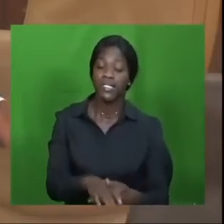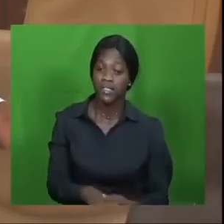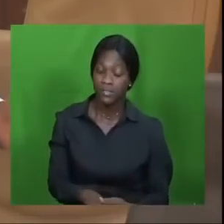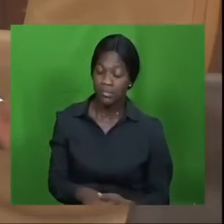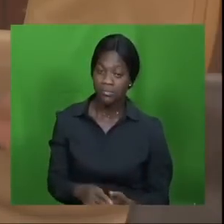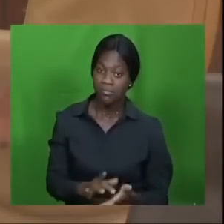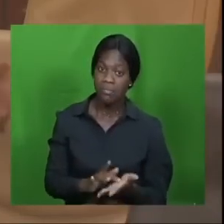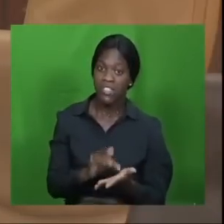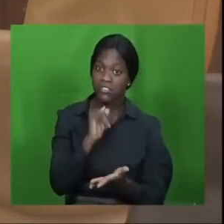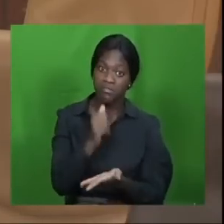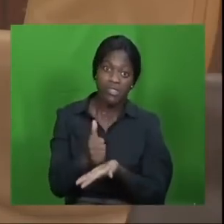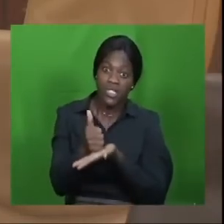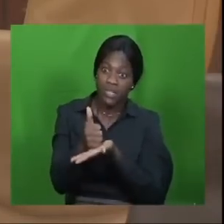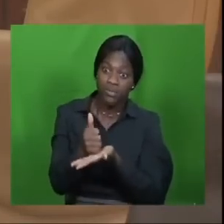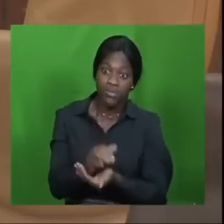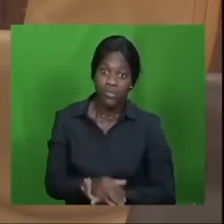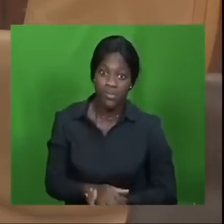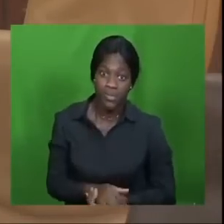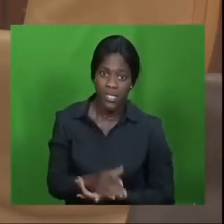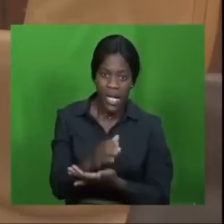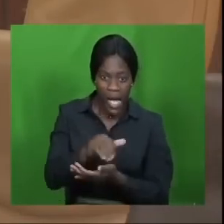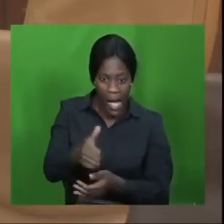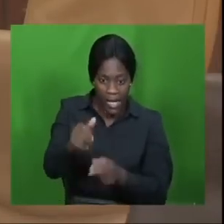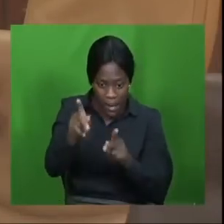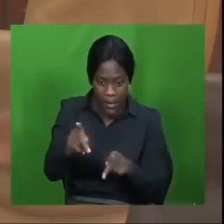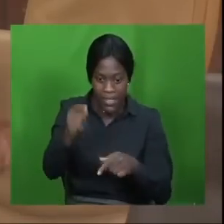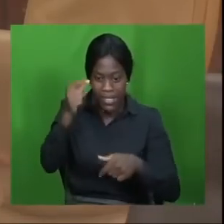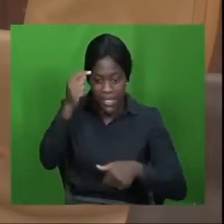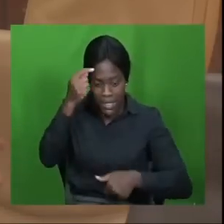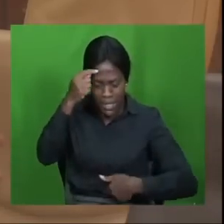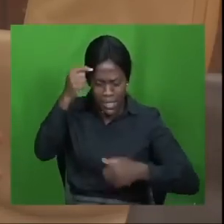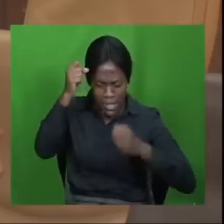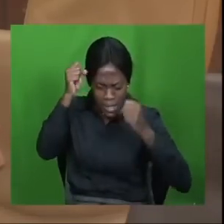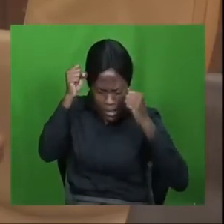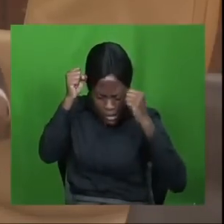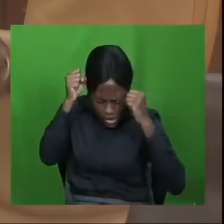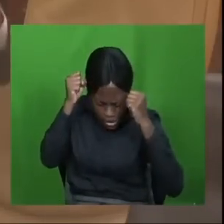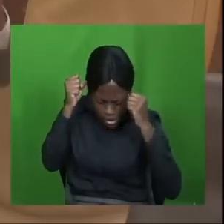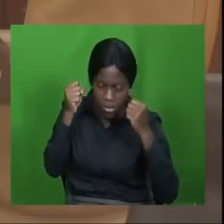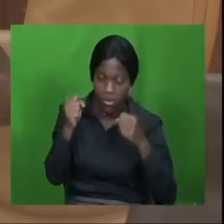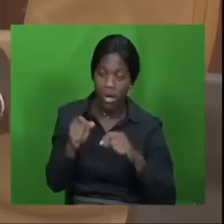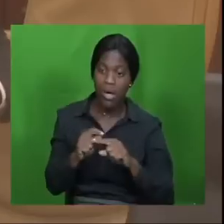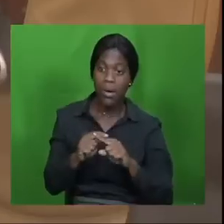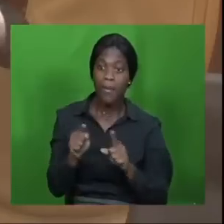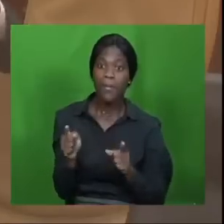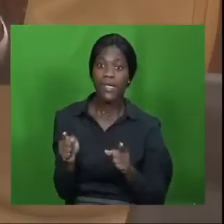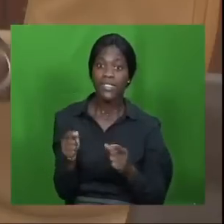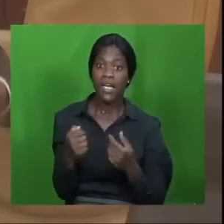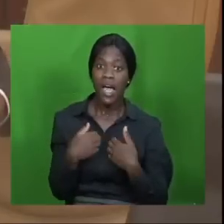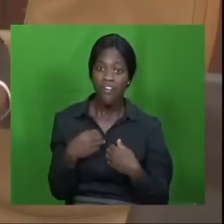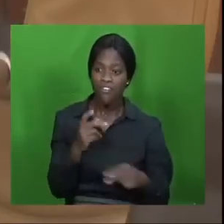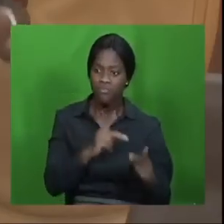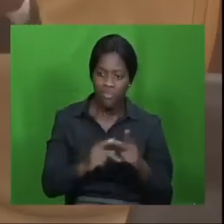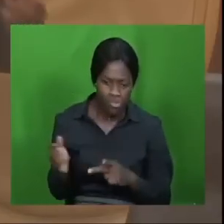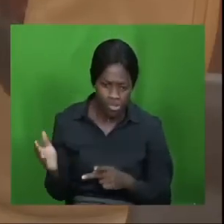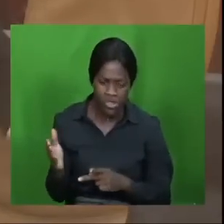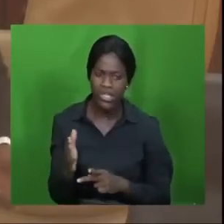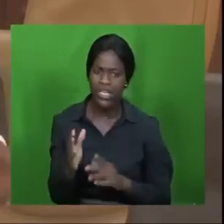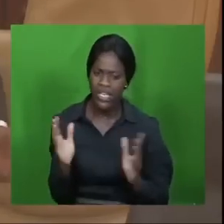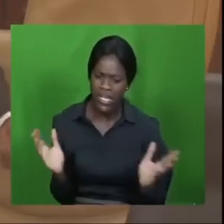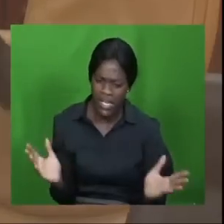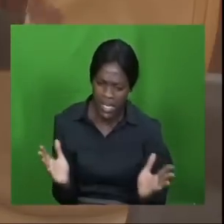not work. Somebody may be sick, very serious ailment, but because the person has somebody psyching